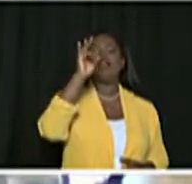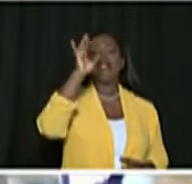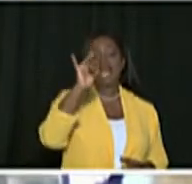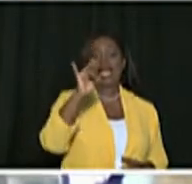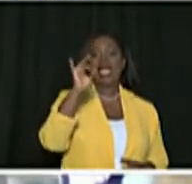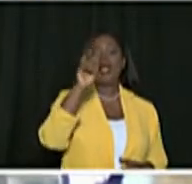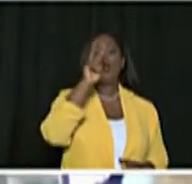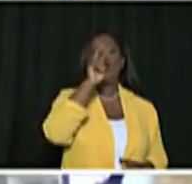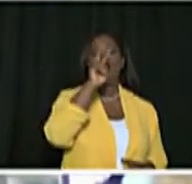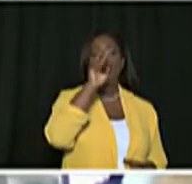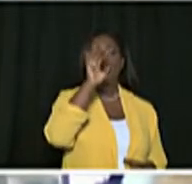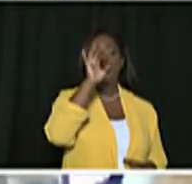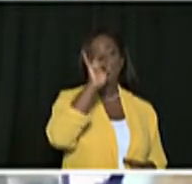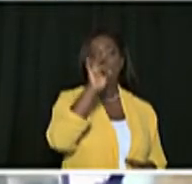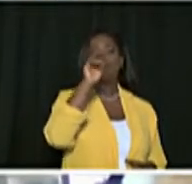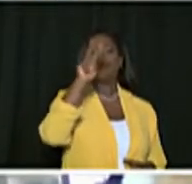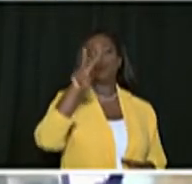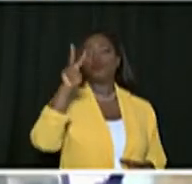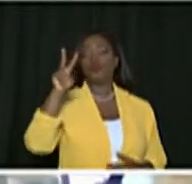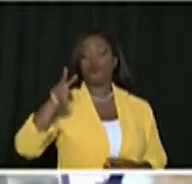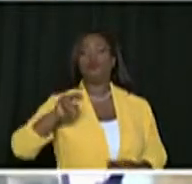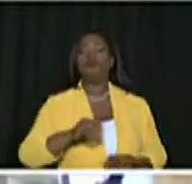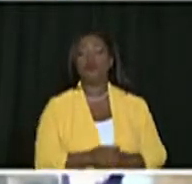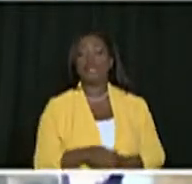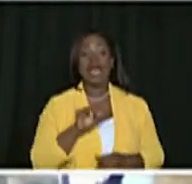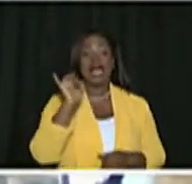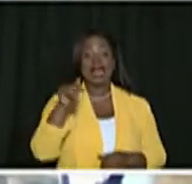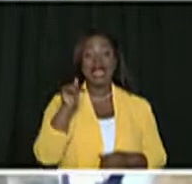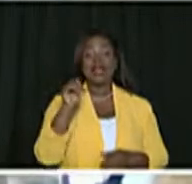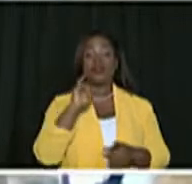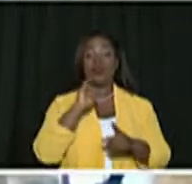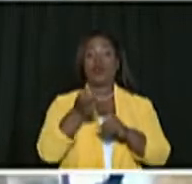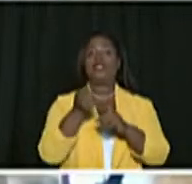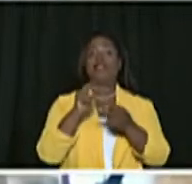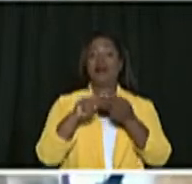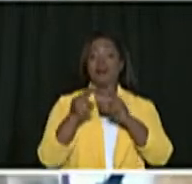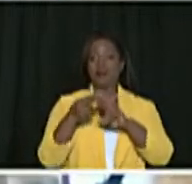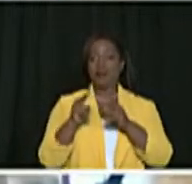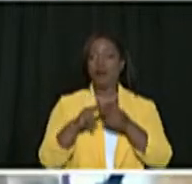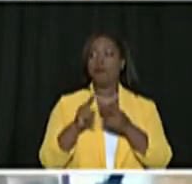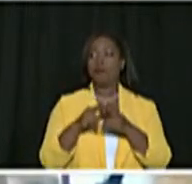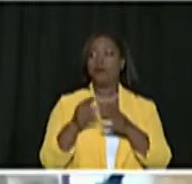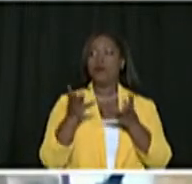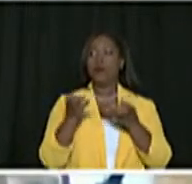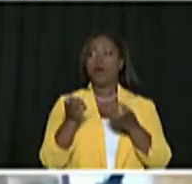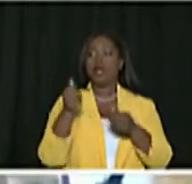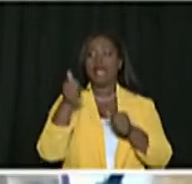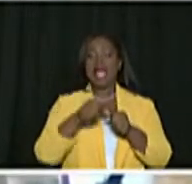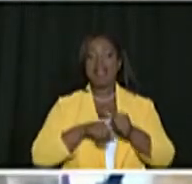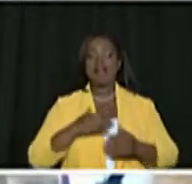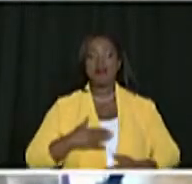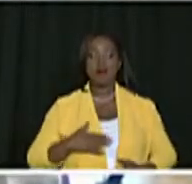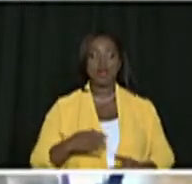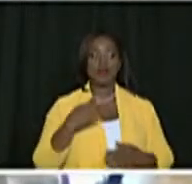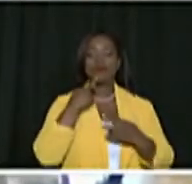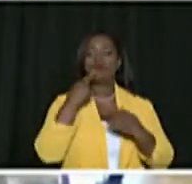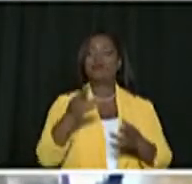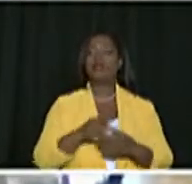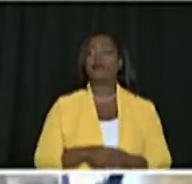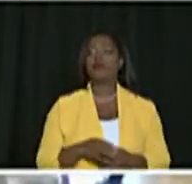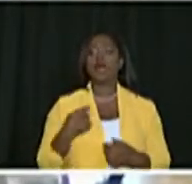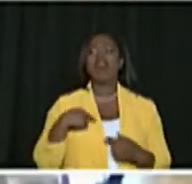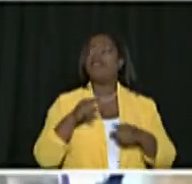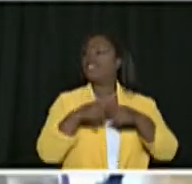876-878-2882. That's our WhatsApp number. So reporting can be easy, and we want everybody to report. So we have various modalities